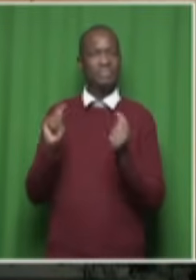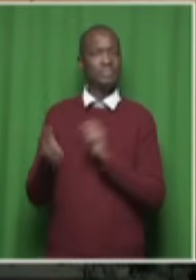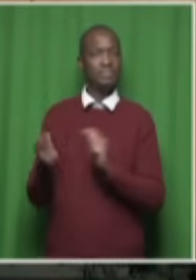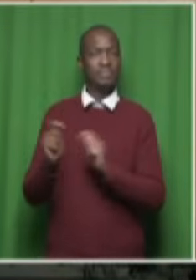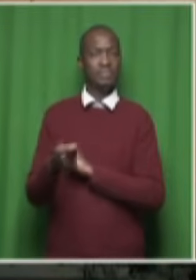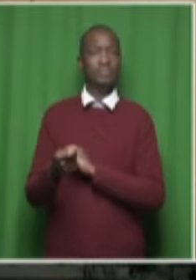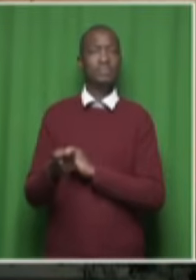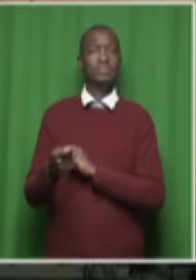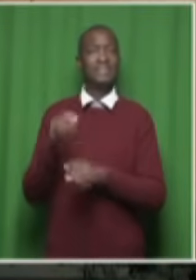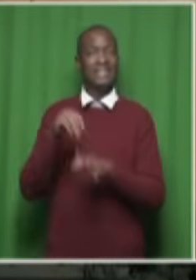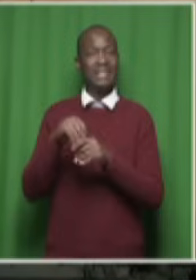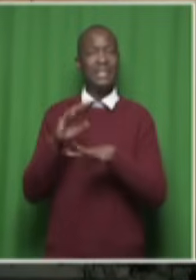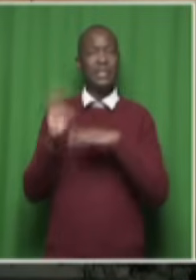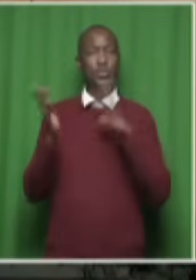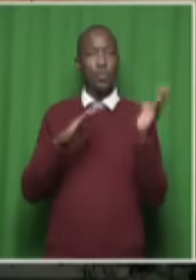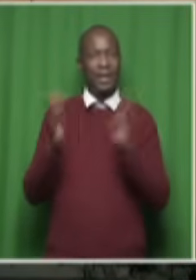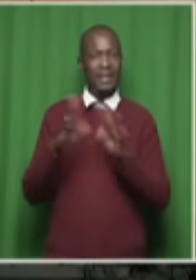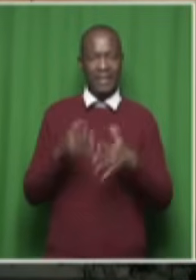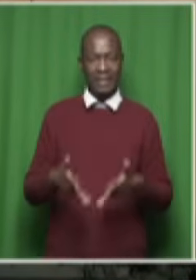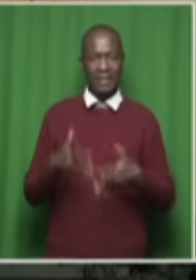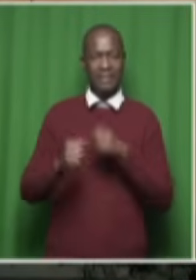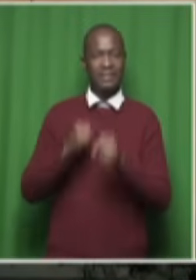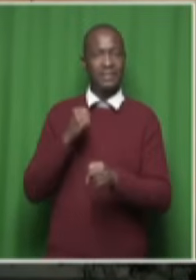so come this year?